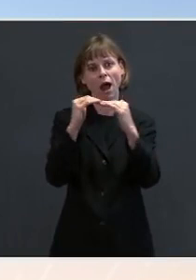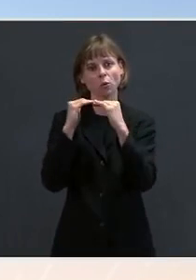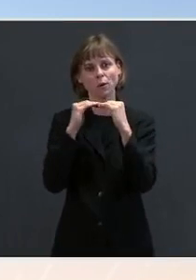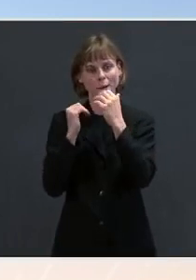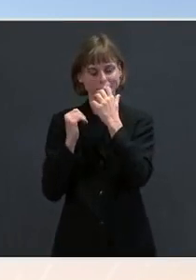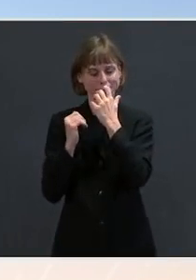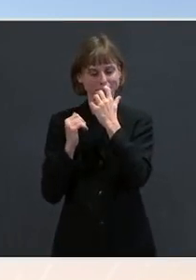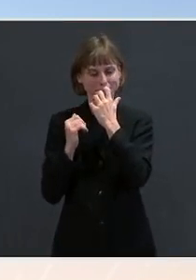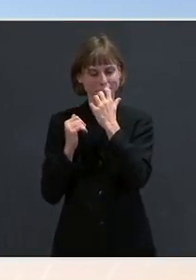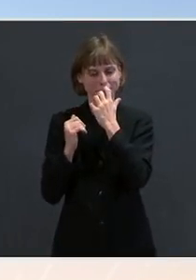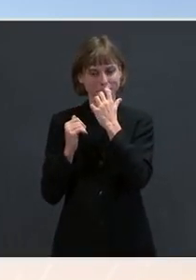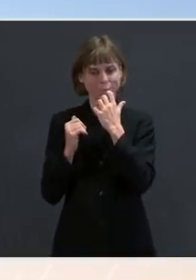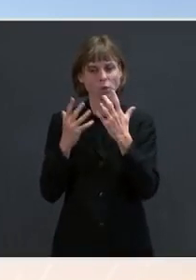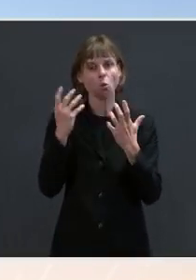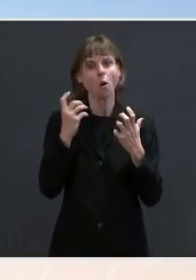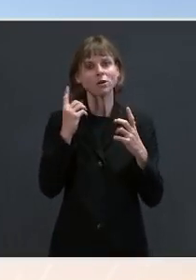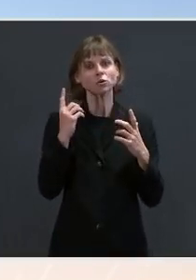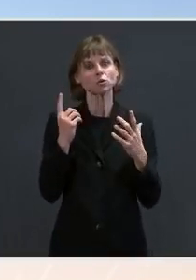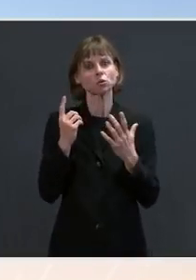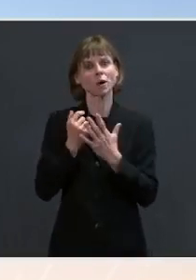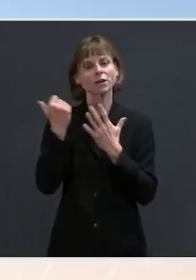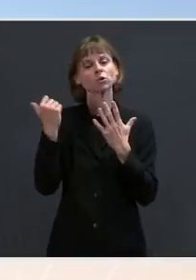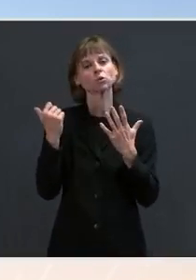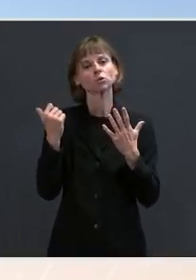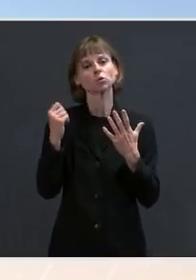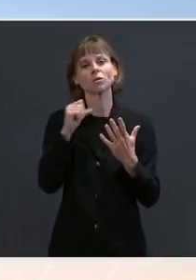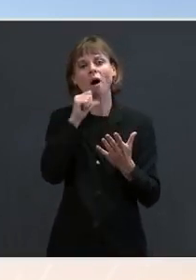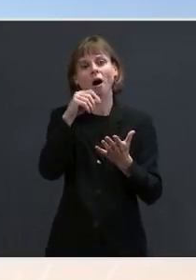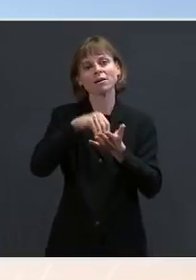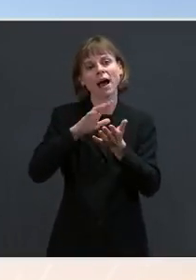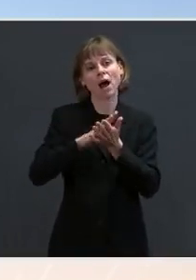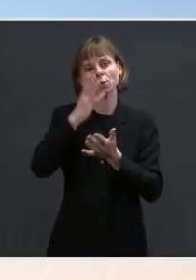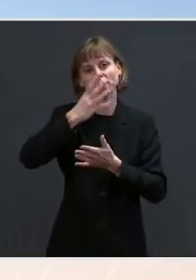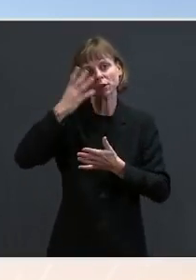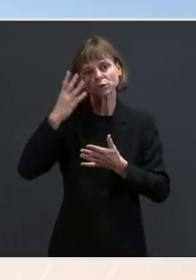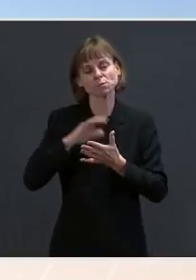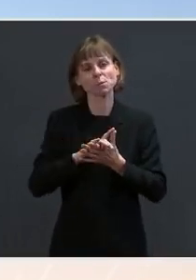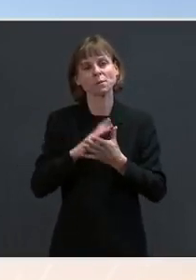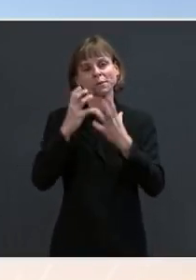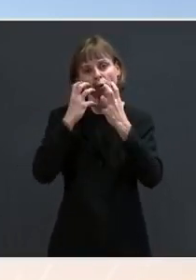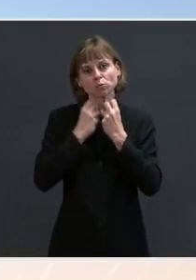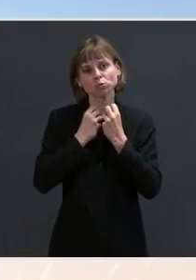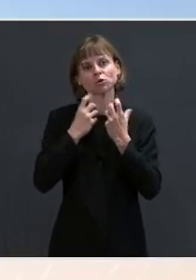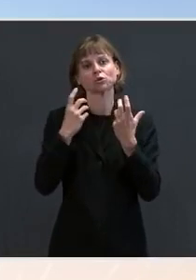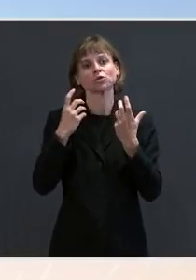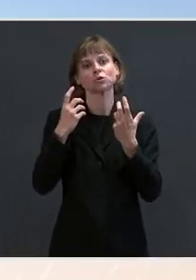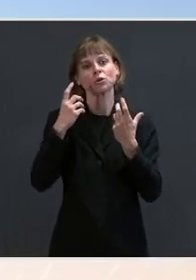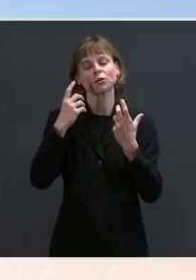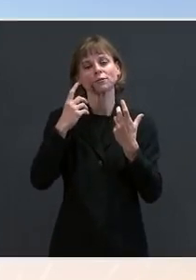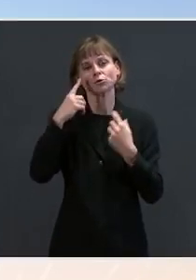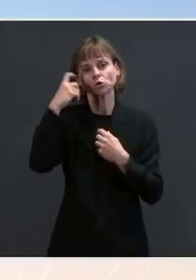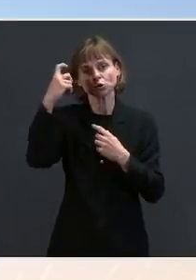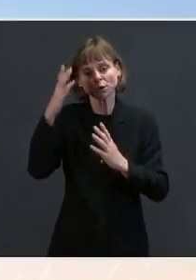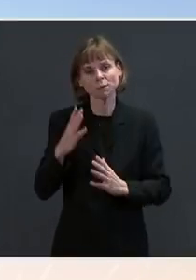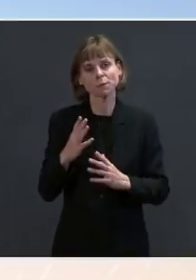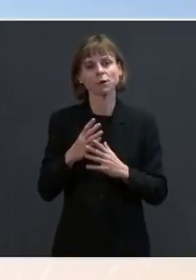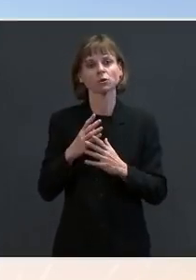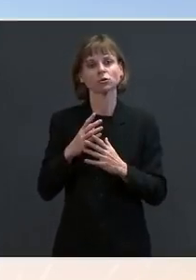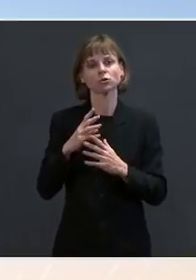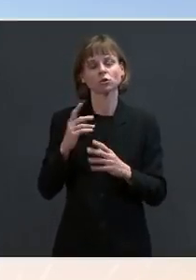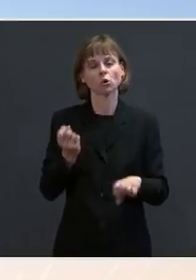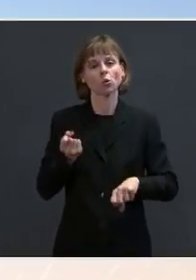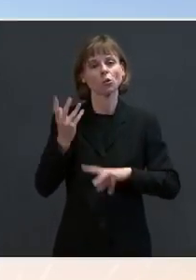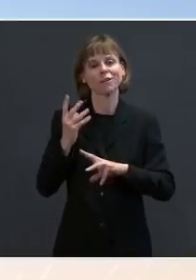excluding undocumented immigrants from reapportionment count, preserved and fortified protections for Dreamers, reversed the Muslim ban, repealed Trump